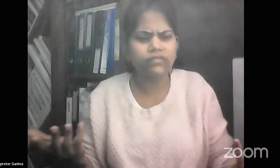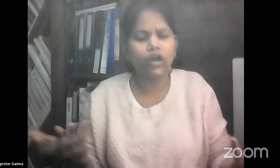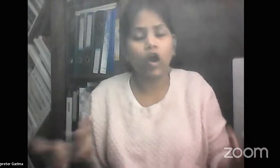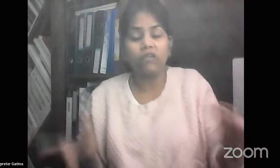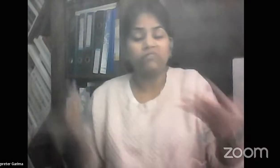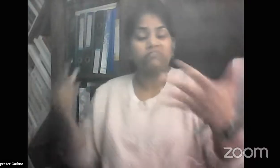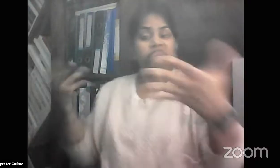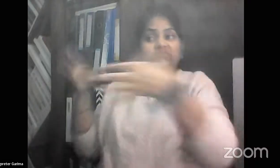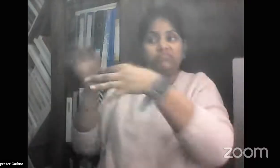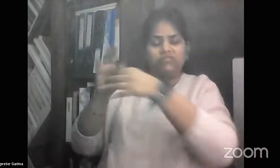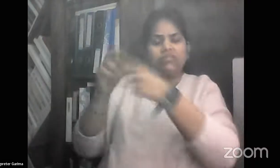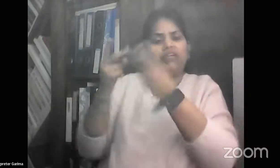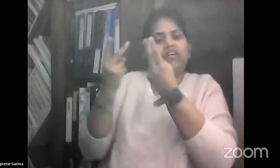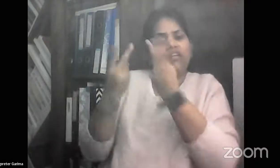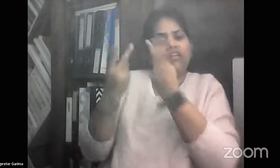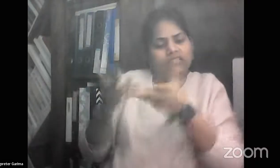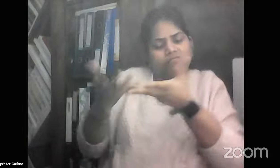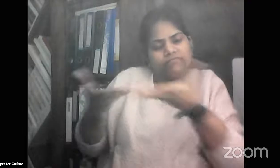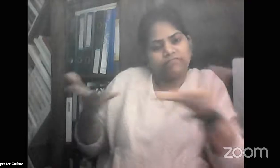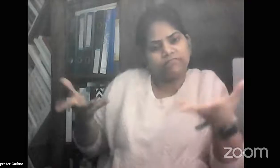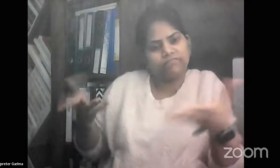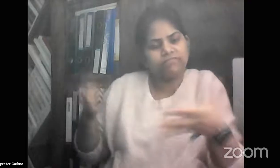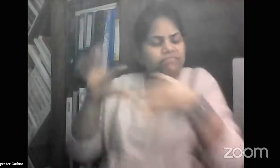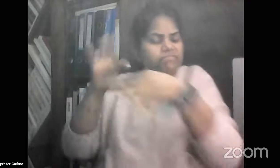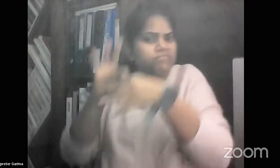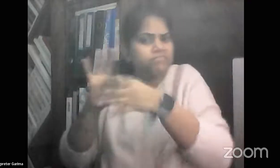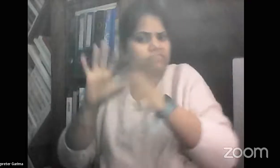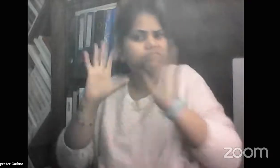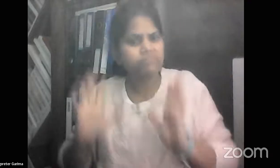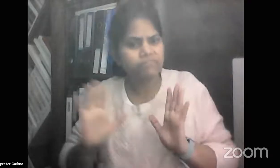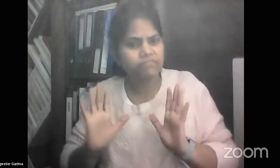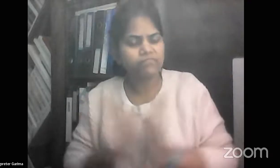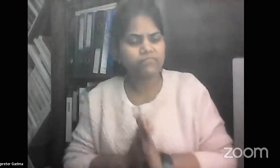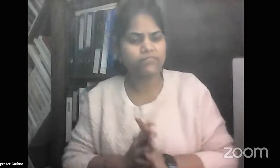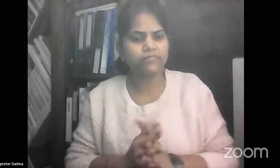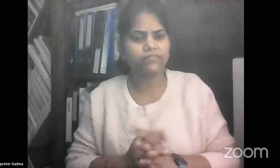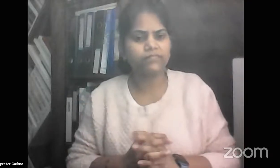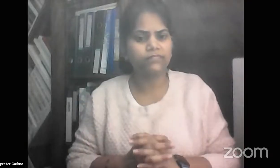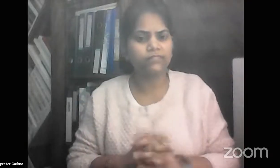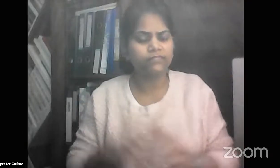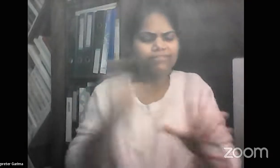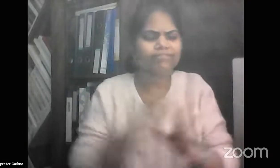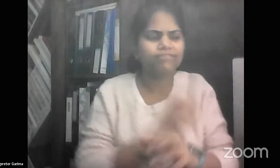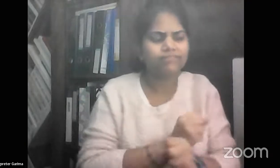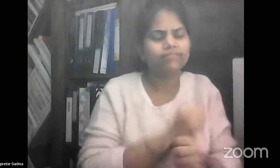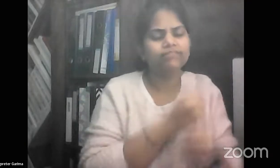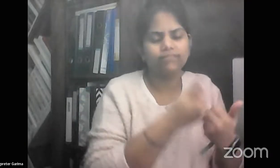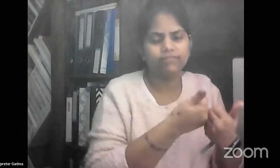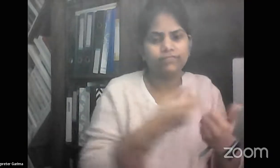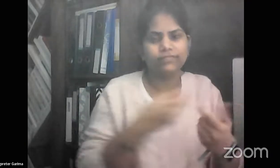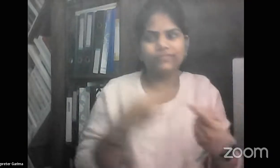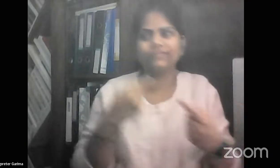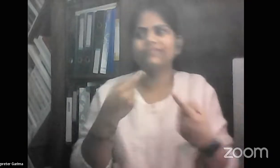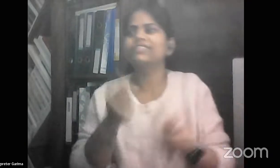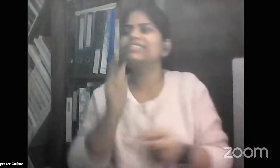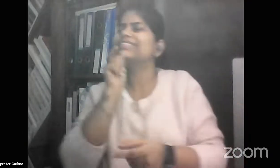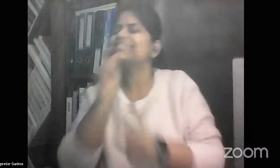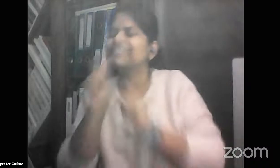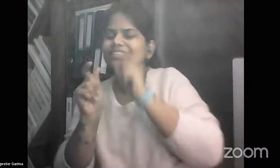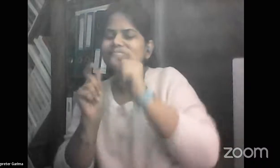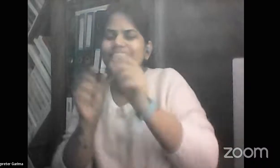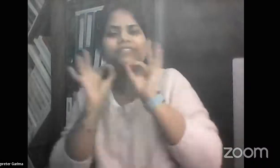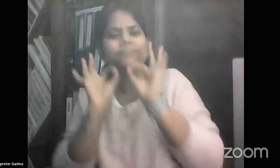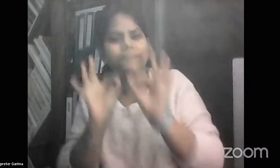coordination between the functional prominent and the missing. They complement each other in the process. As a